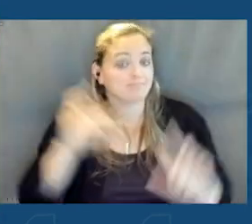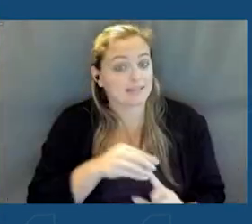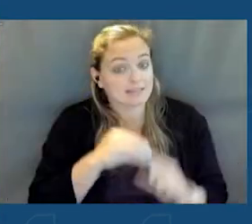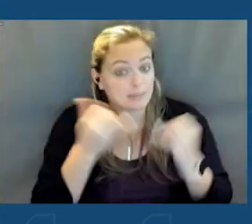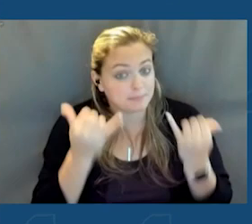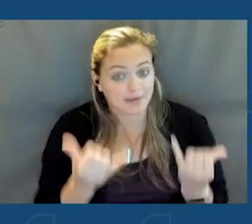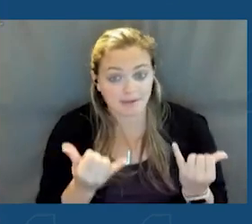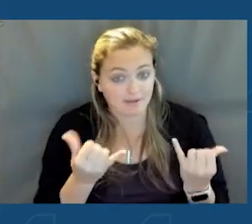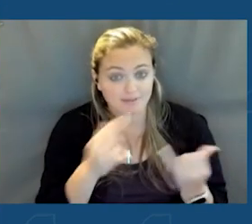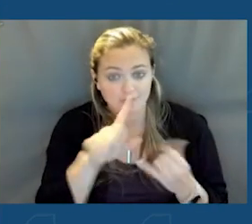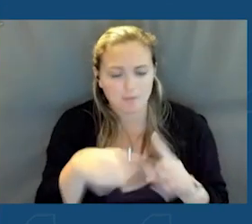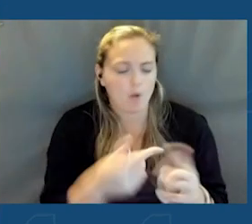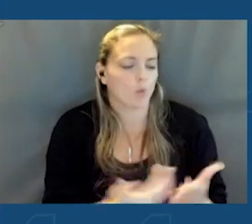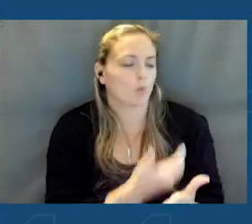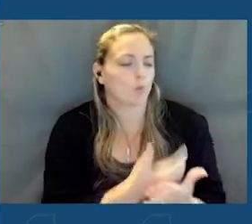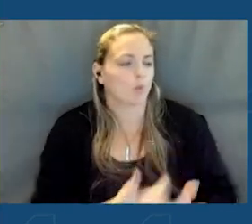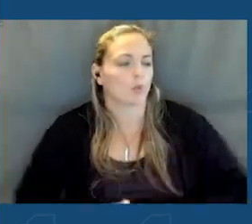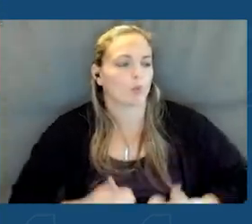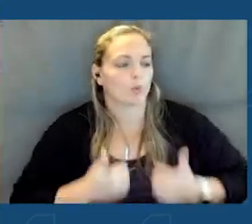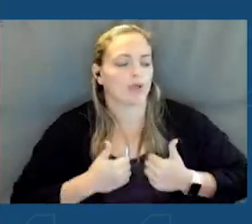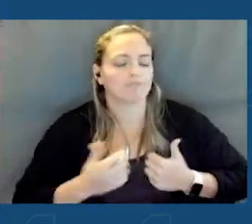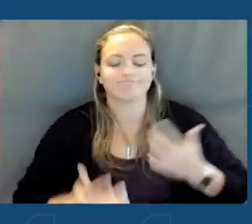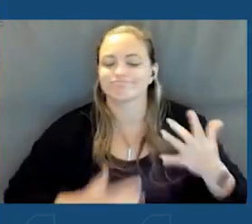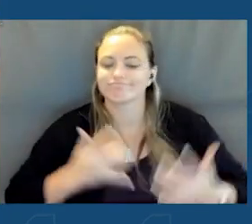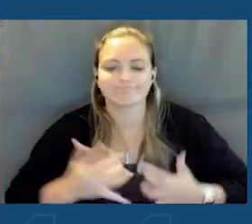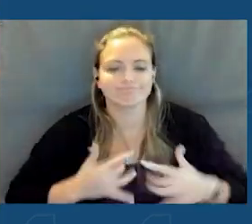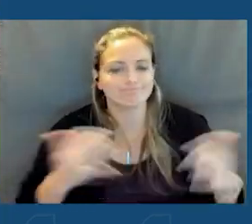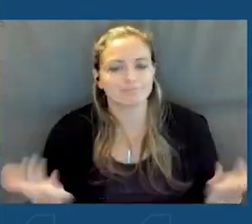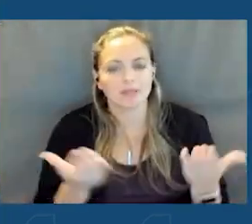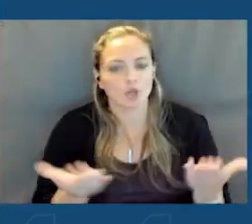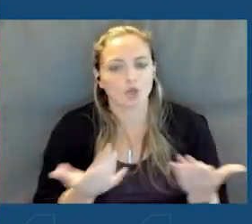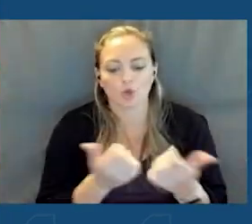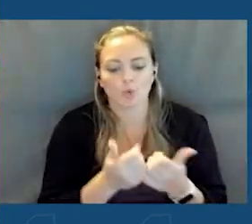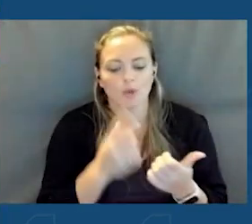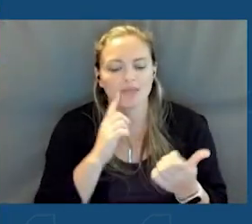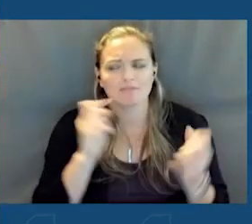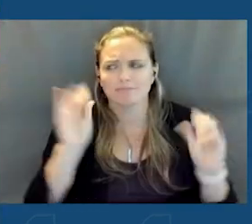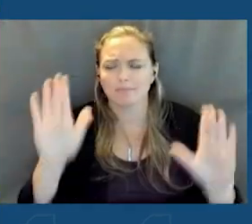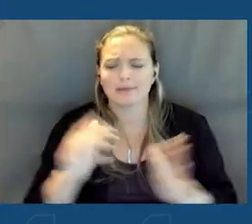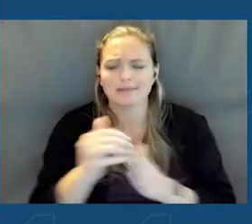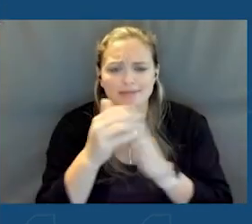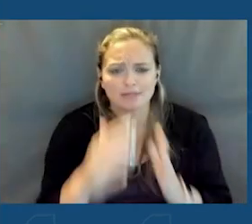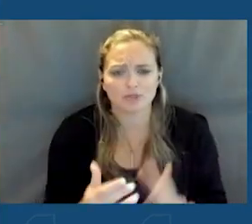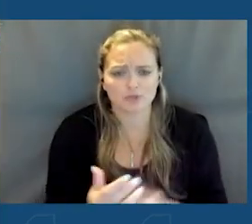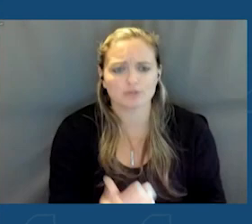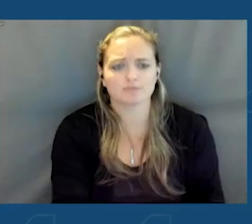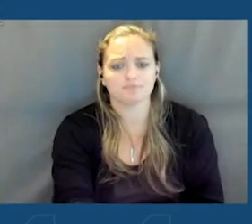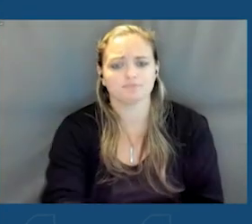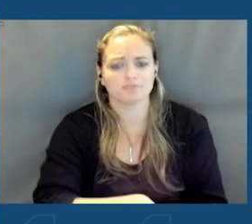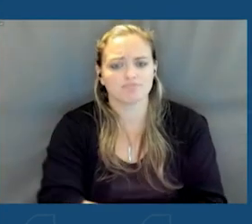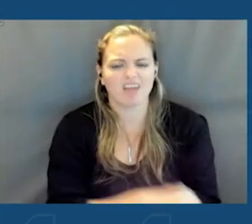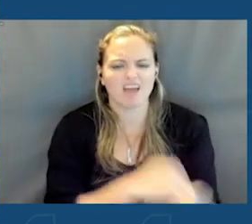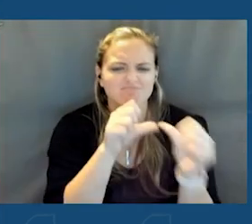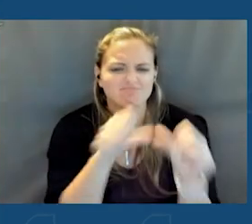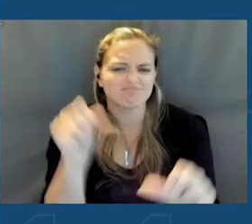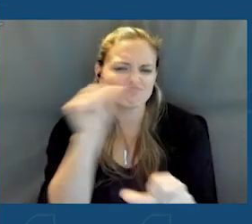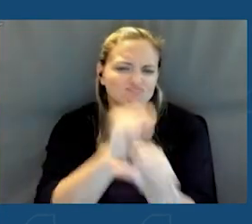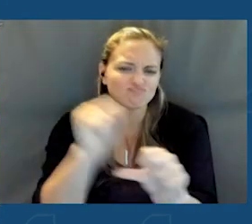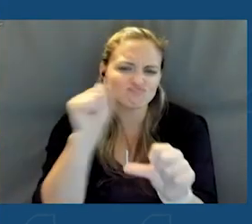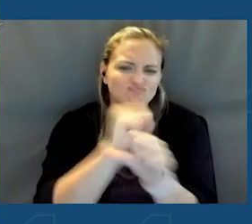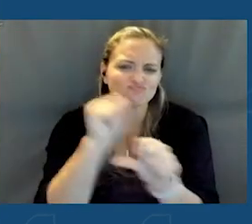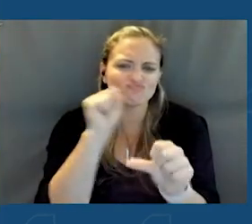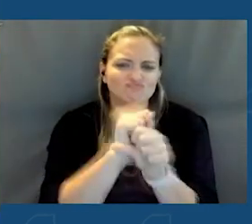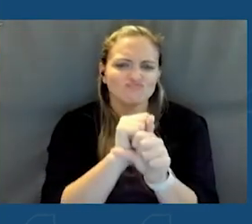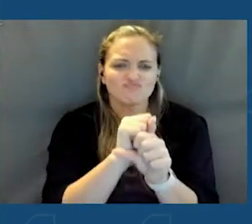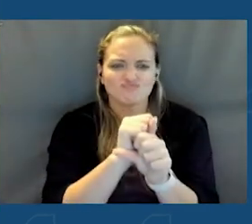about new life. And I'm so excited to be here with extraordinary leaders who would not give up on the boldness of a